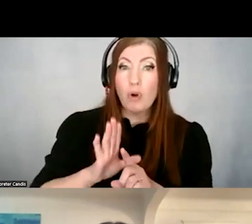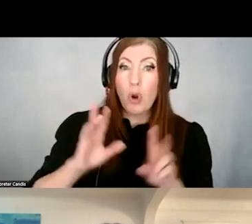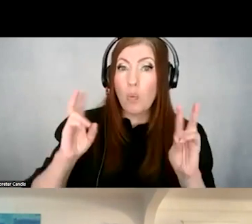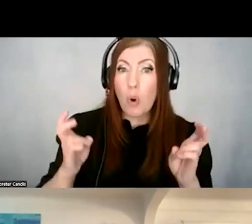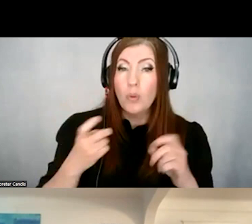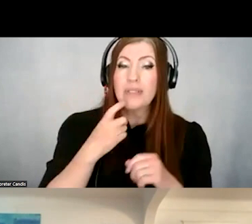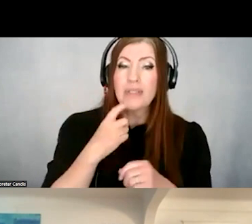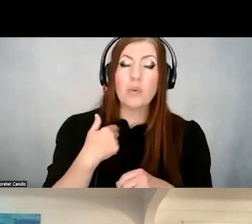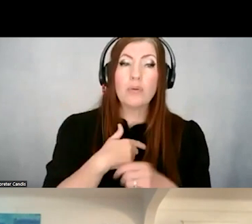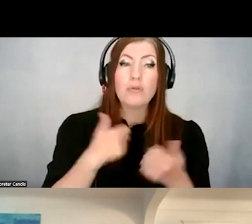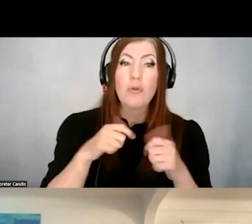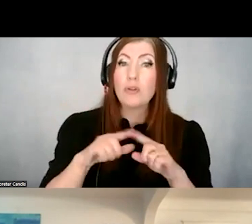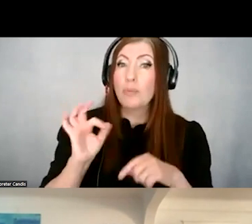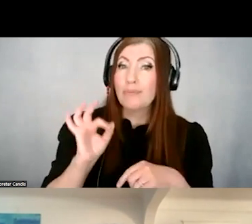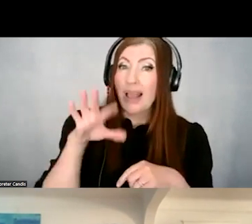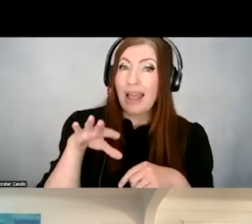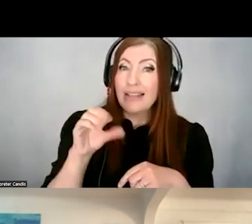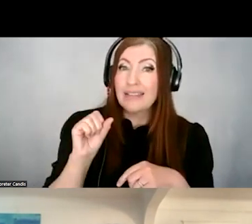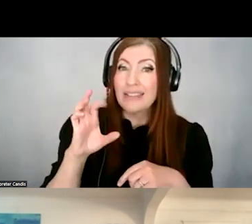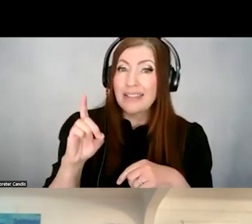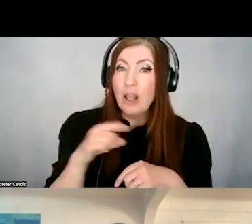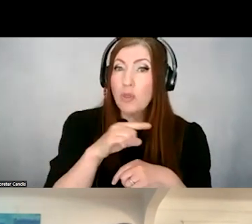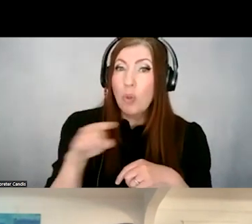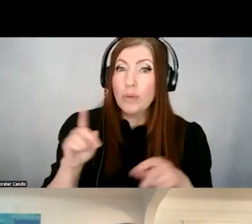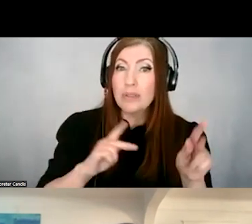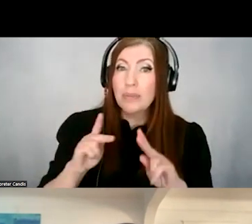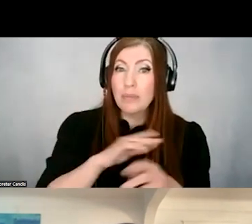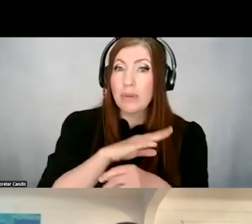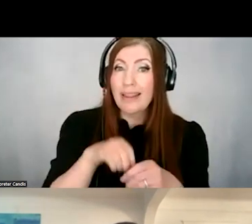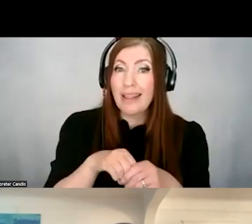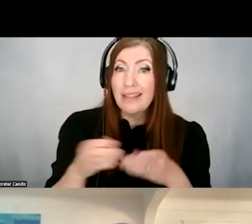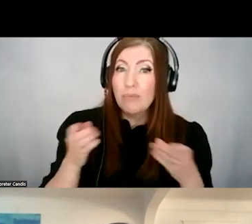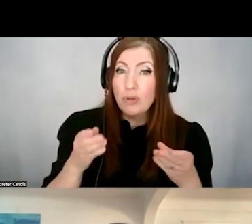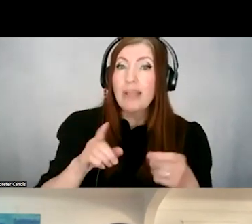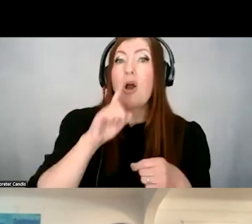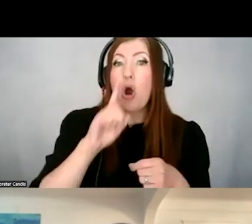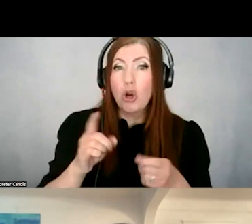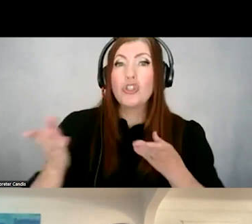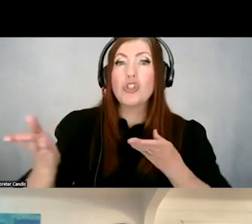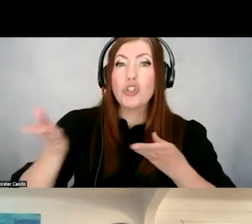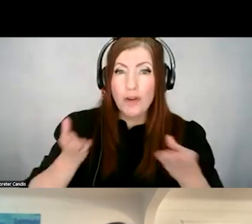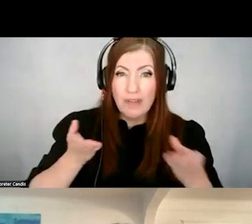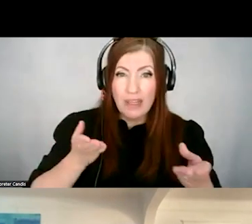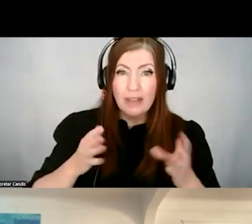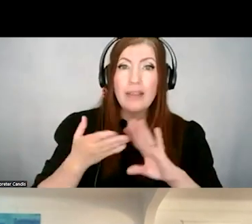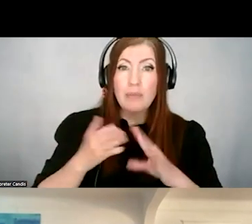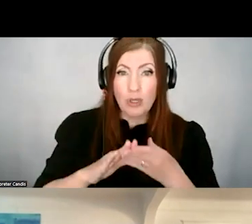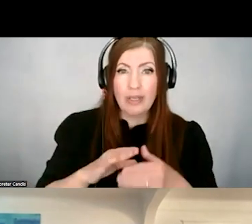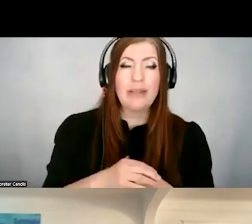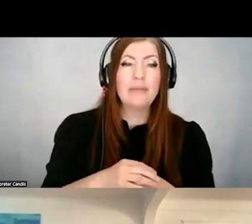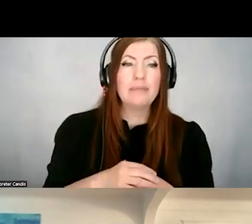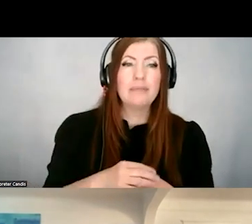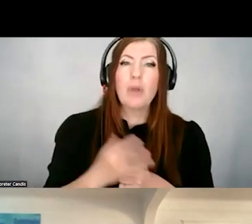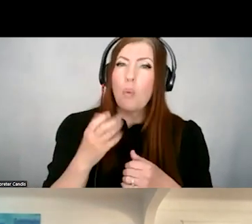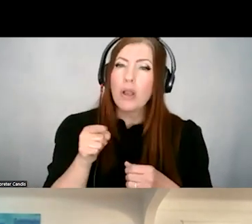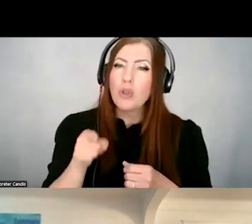said, "We're trying to plant the seeds so that those from the community are serving the community." So I wanted to see both, some things that you'd like to